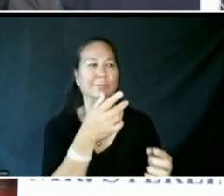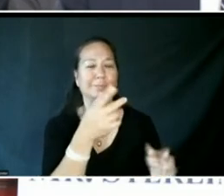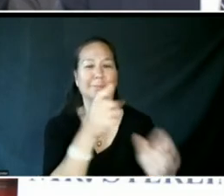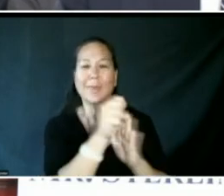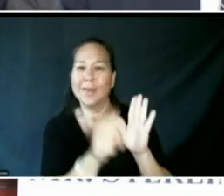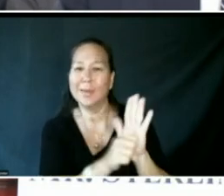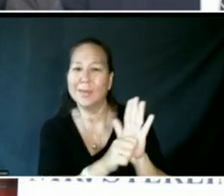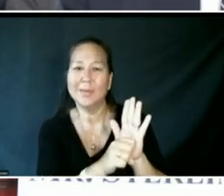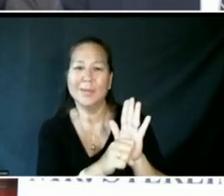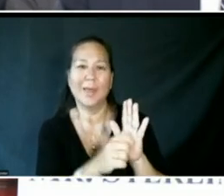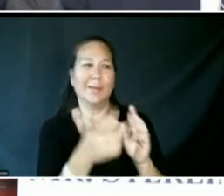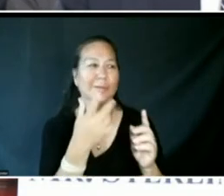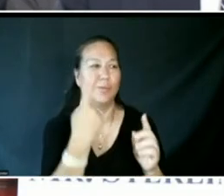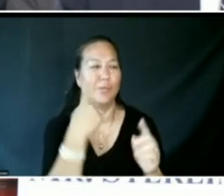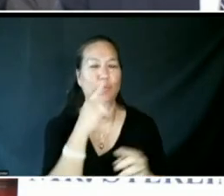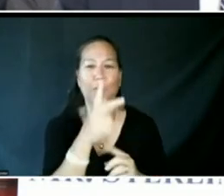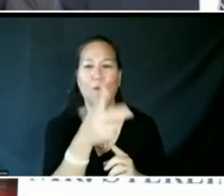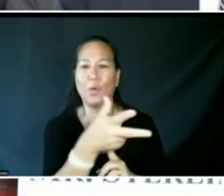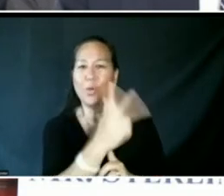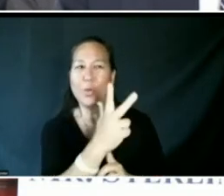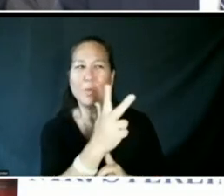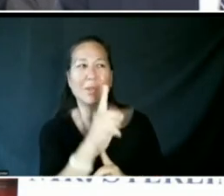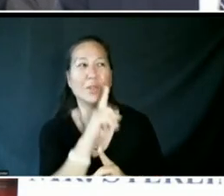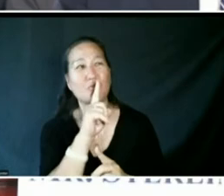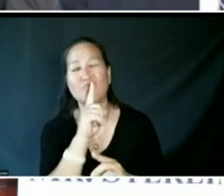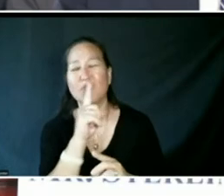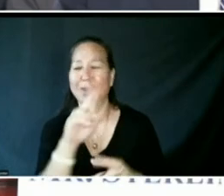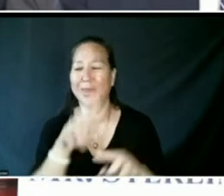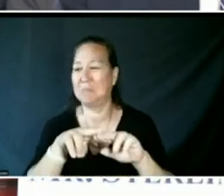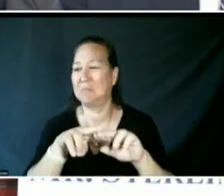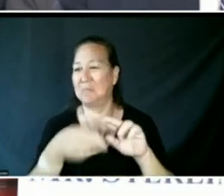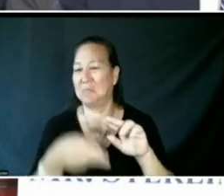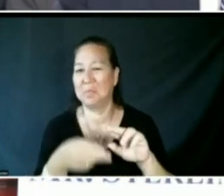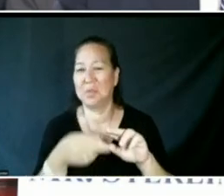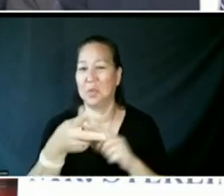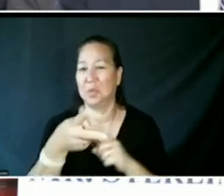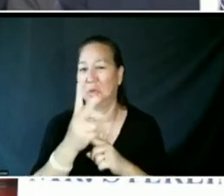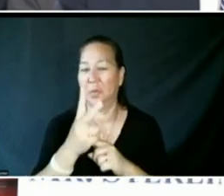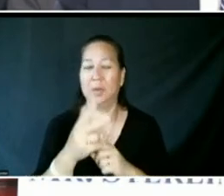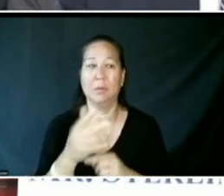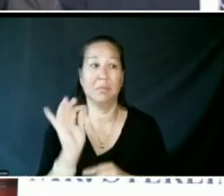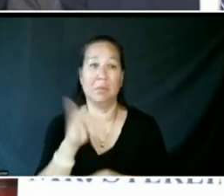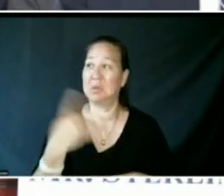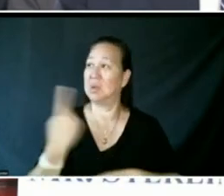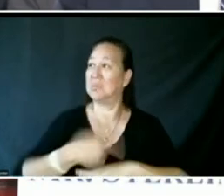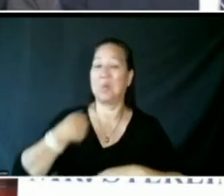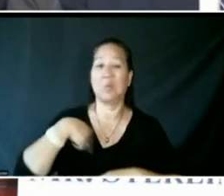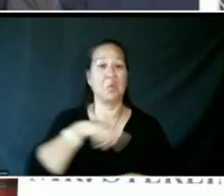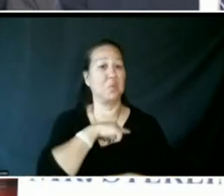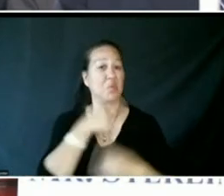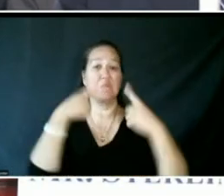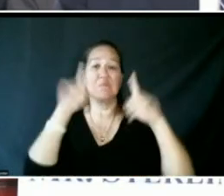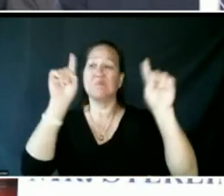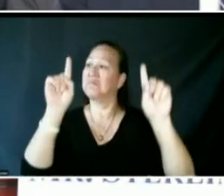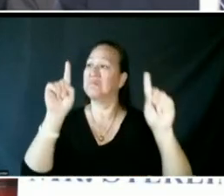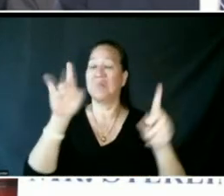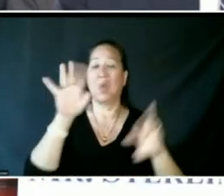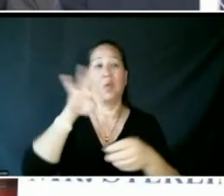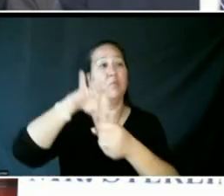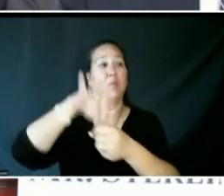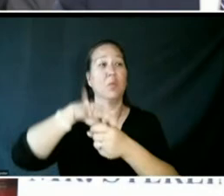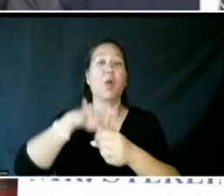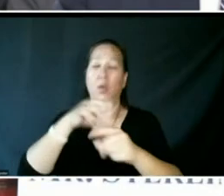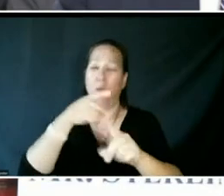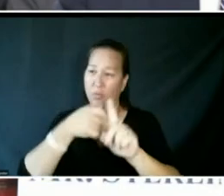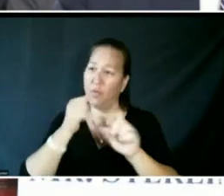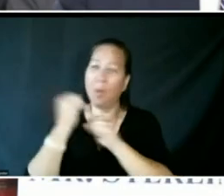precincts, and it actually got down to 2 minutes. And at the end of the day, we felt that we had a successful election from the standpoint of the administration and the